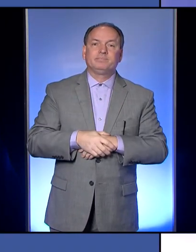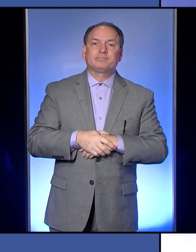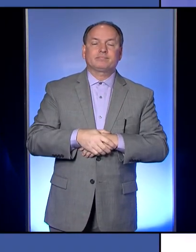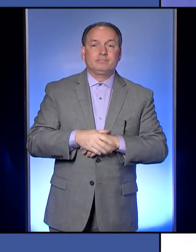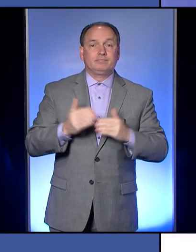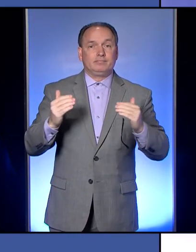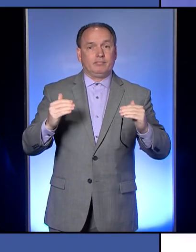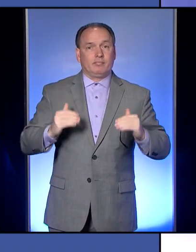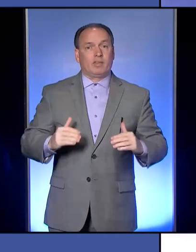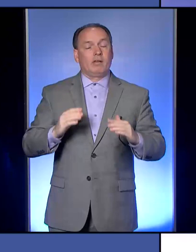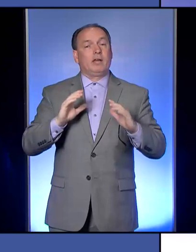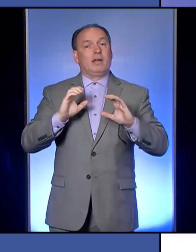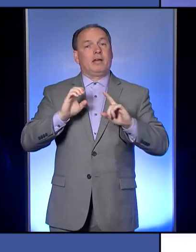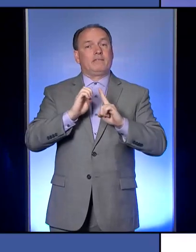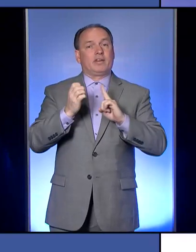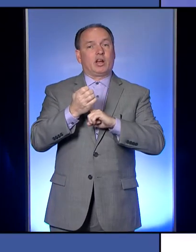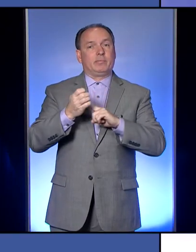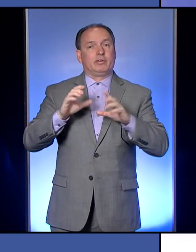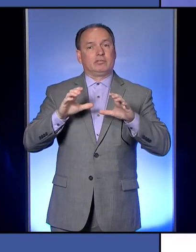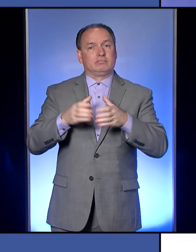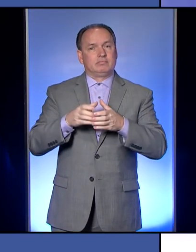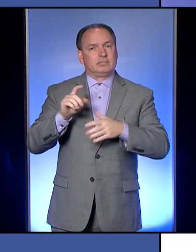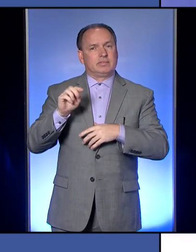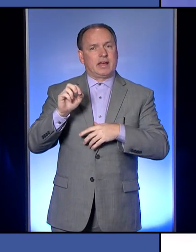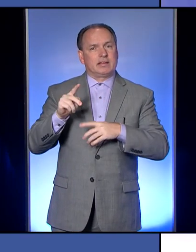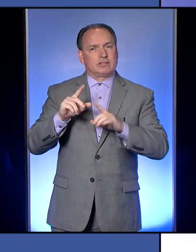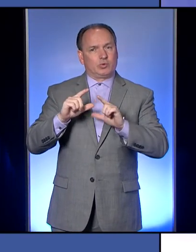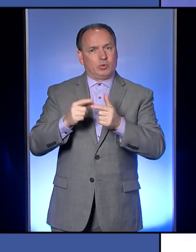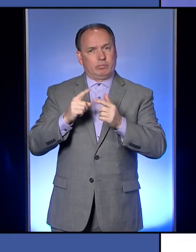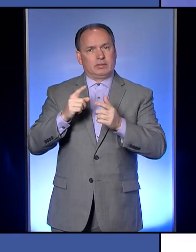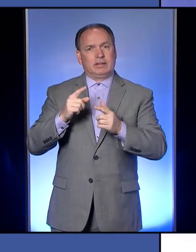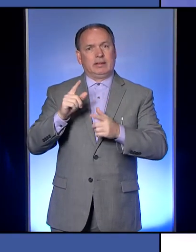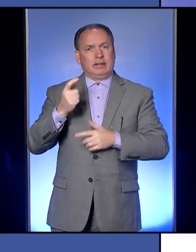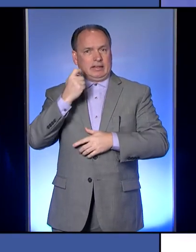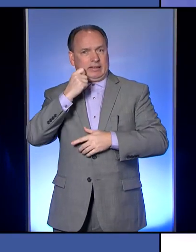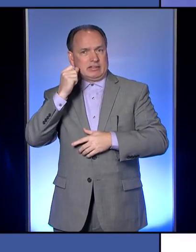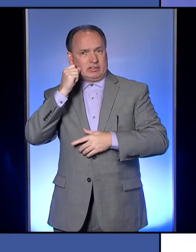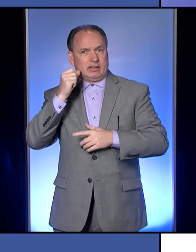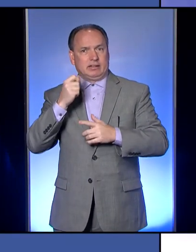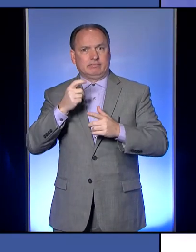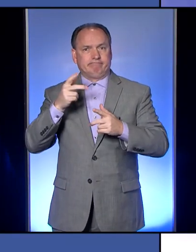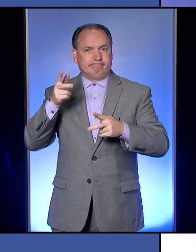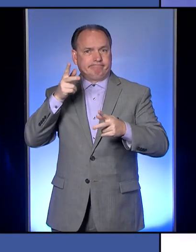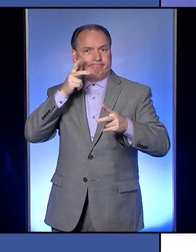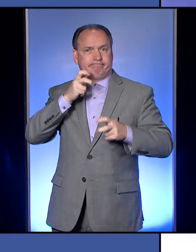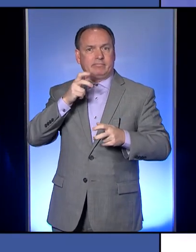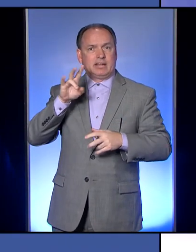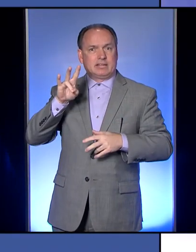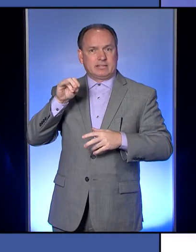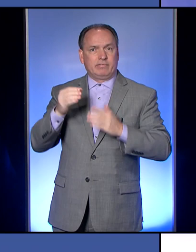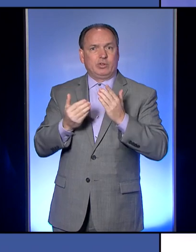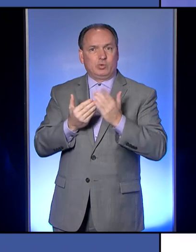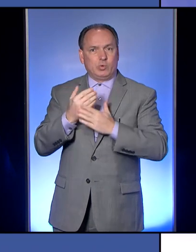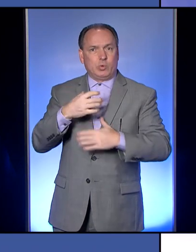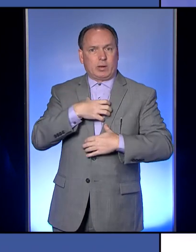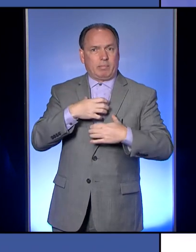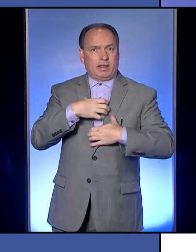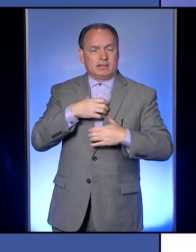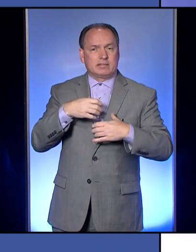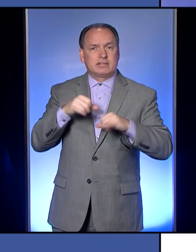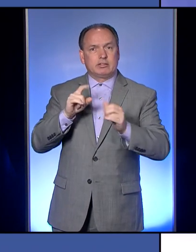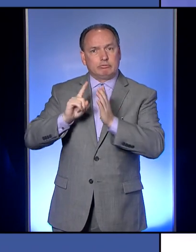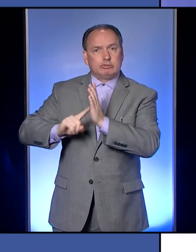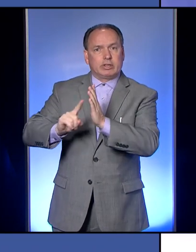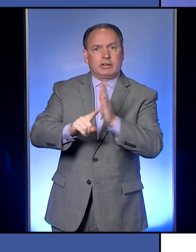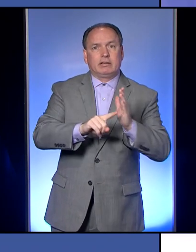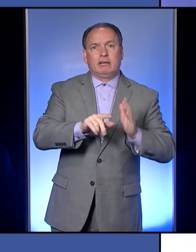task force team received 70 new complaints yesterday, and our field inspections continue, and they are available to